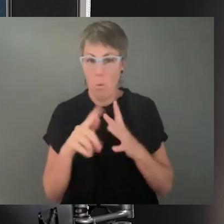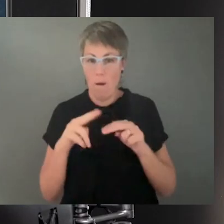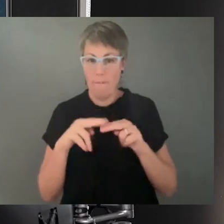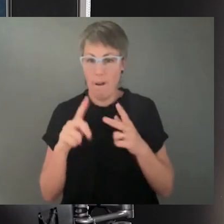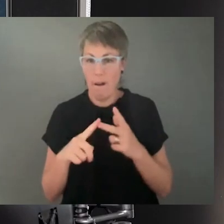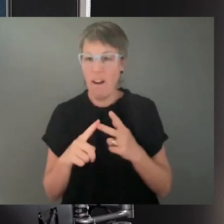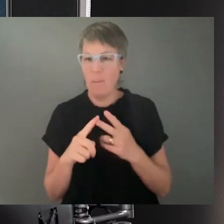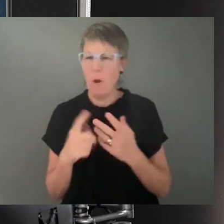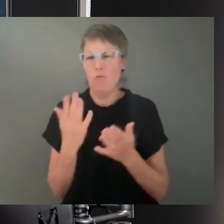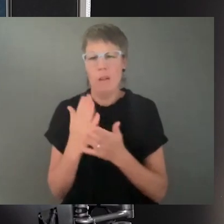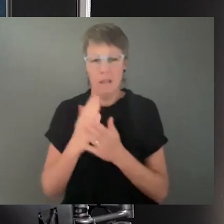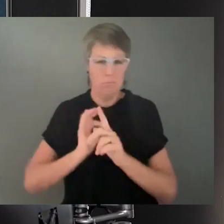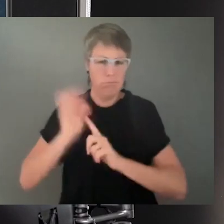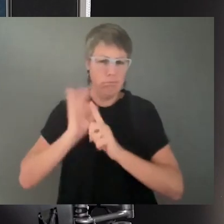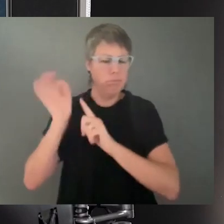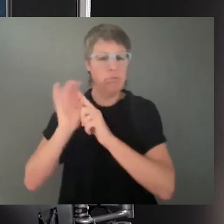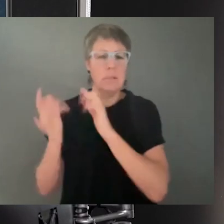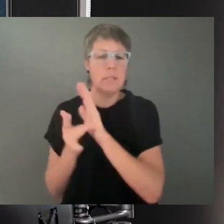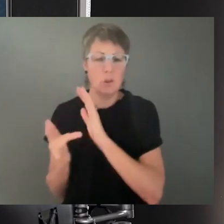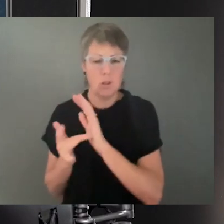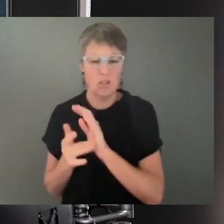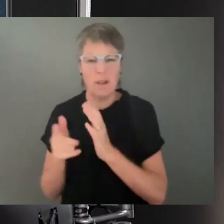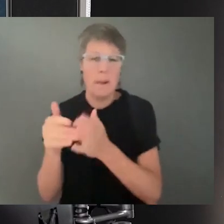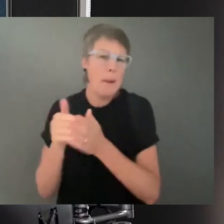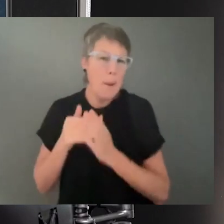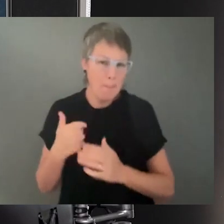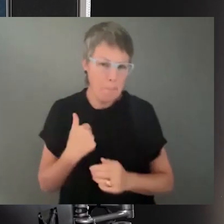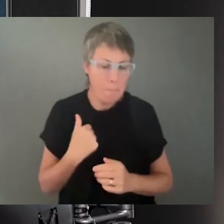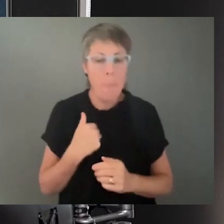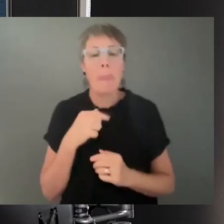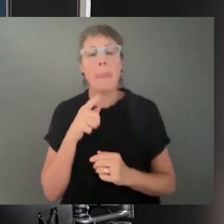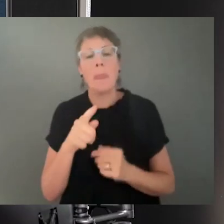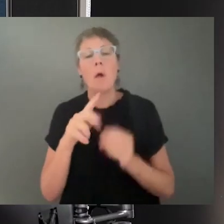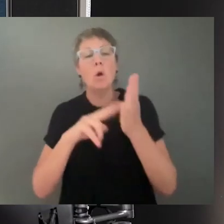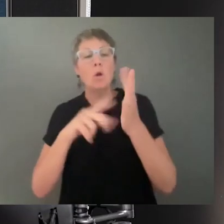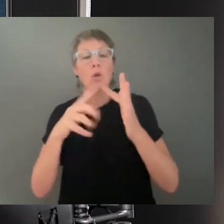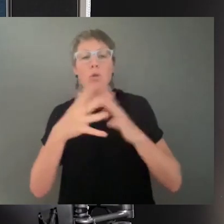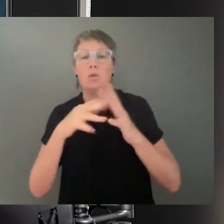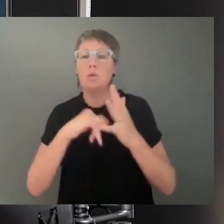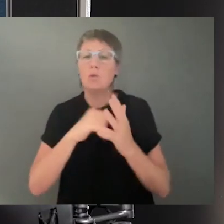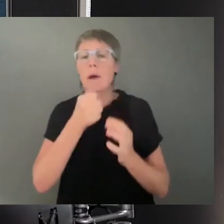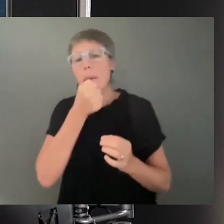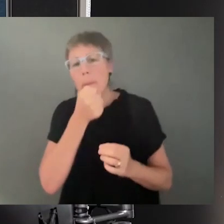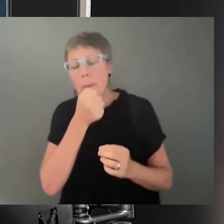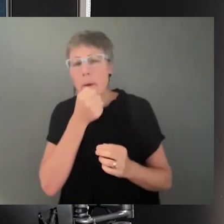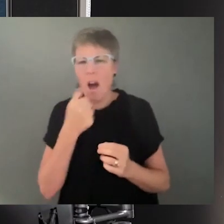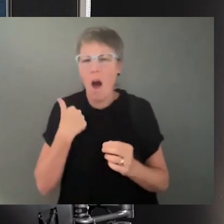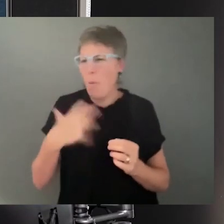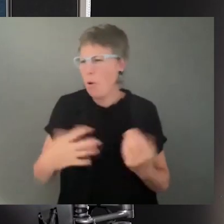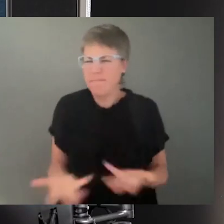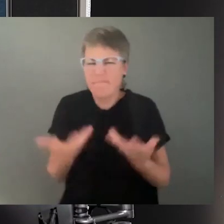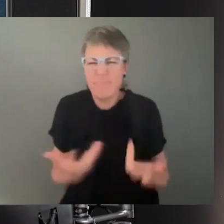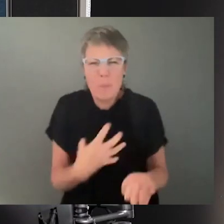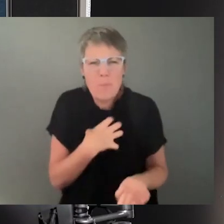so, things have really changed. And I think the other thing is, with news reading, I said I wanted to do something. It